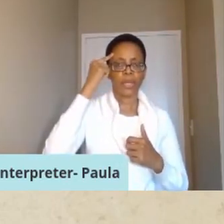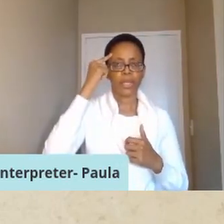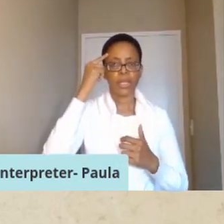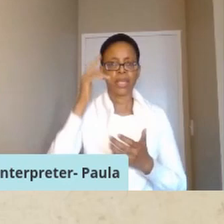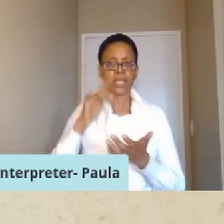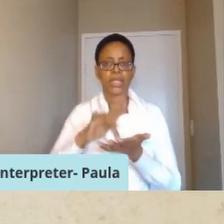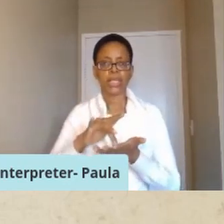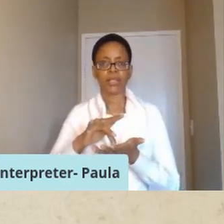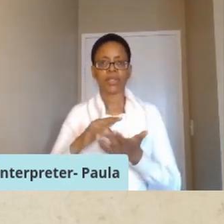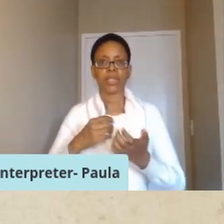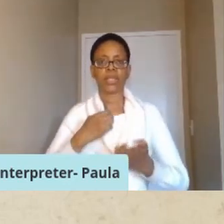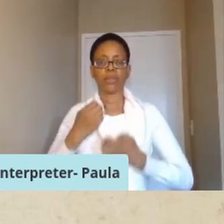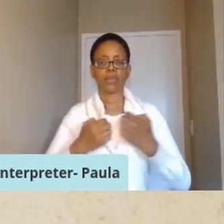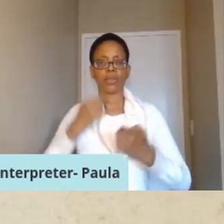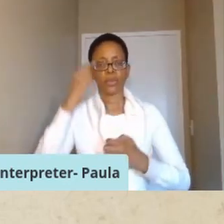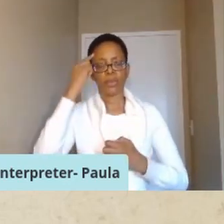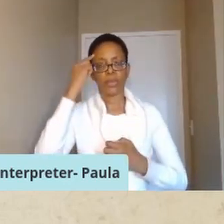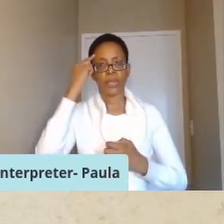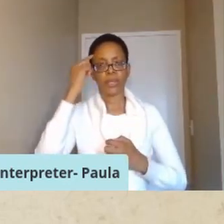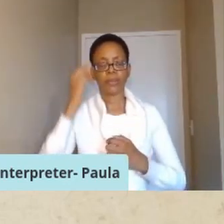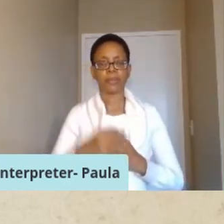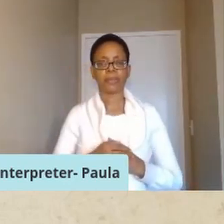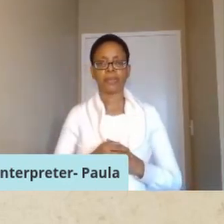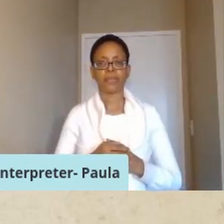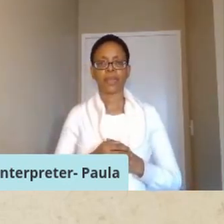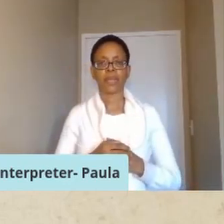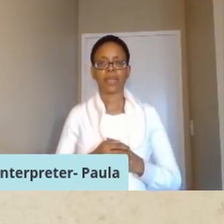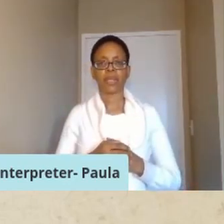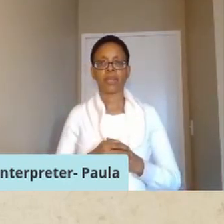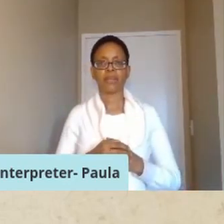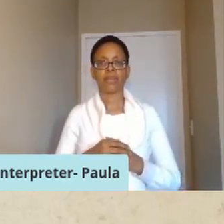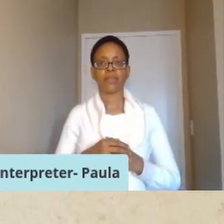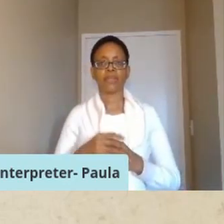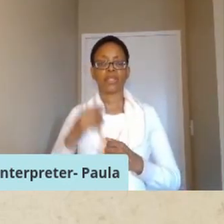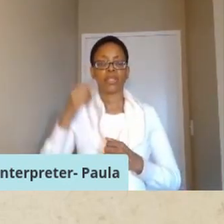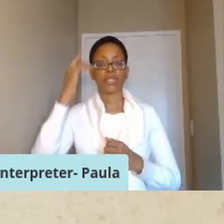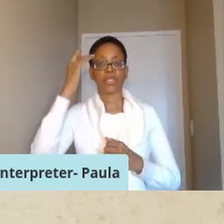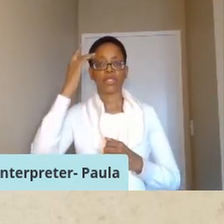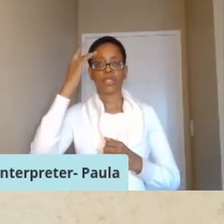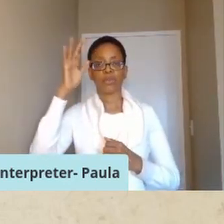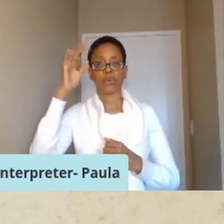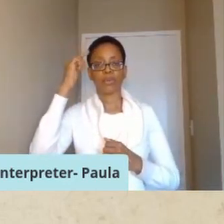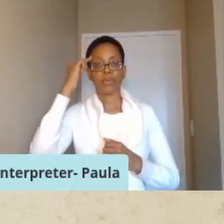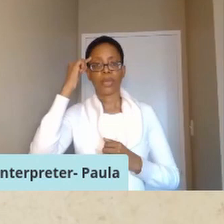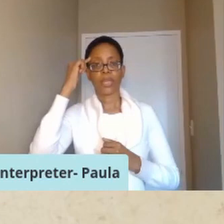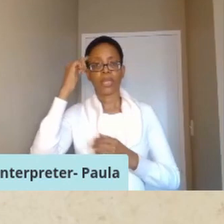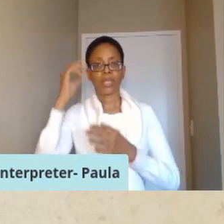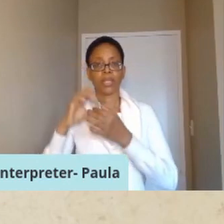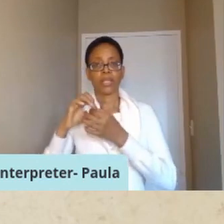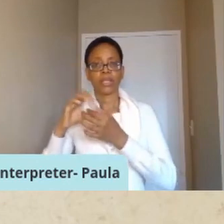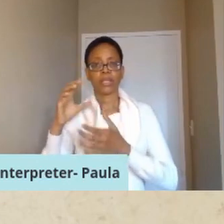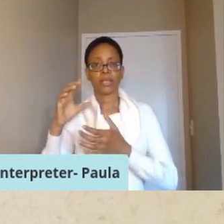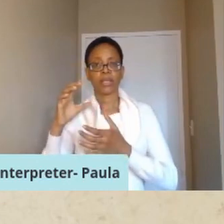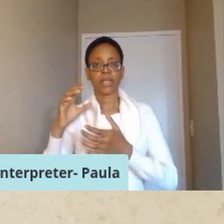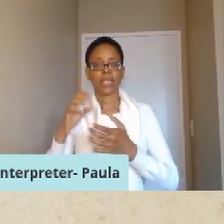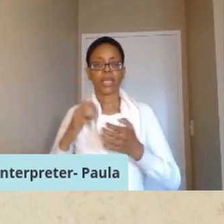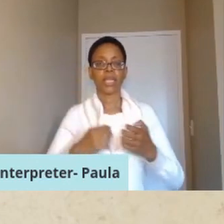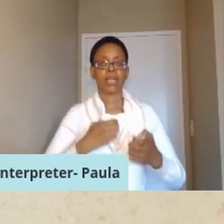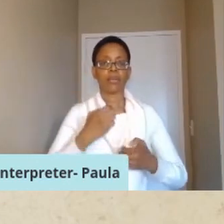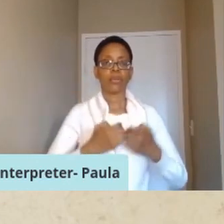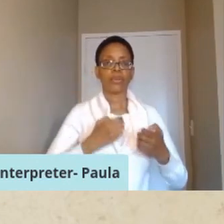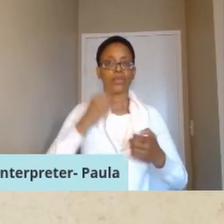brain. When smart brain is disactivated, then emotional